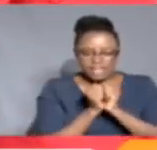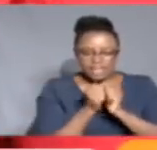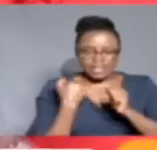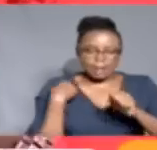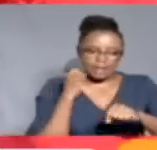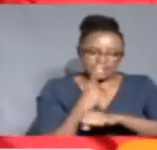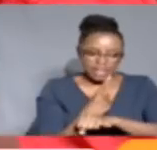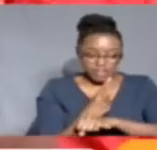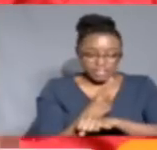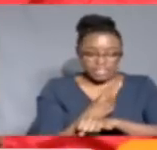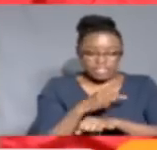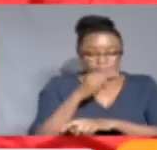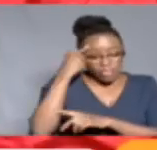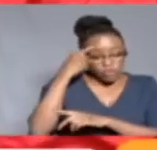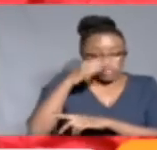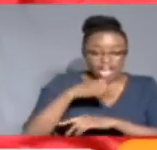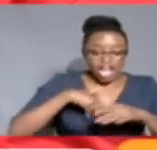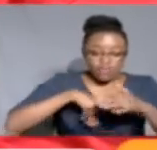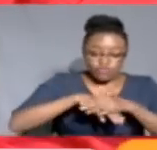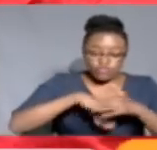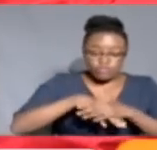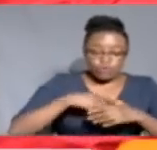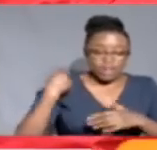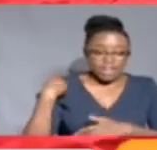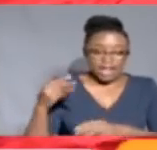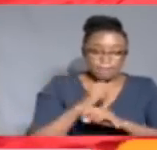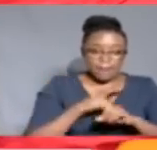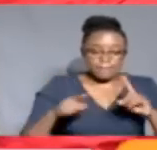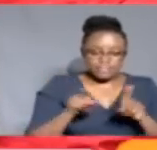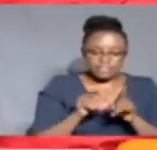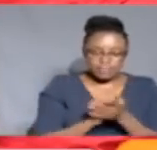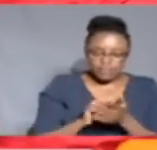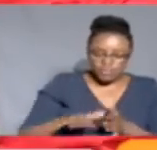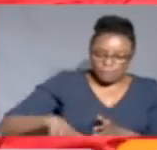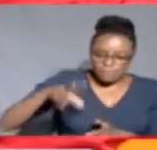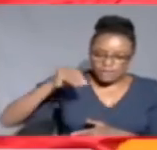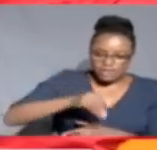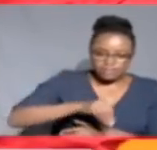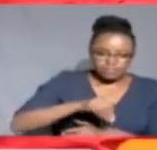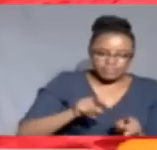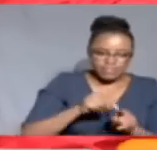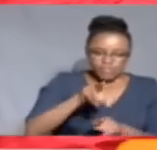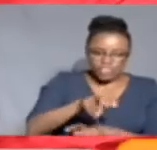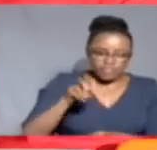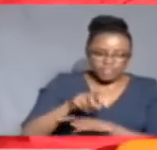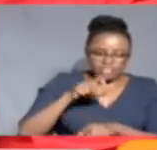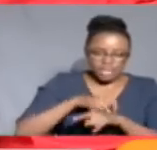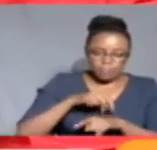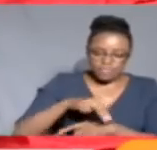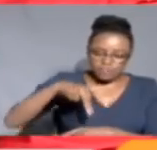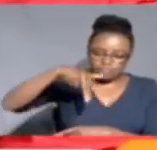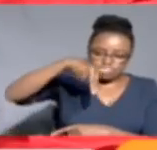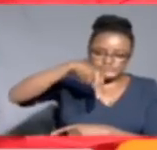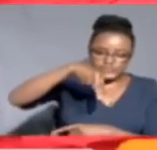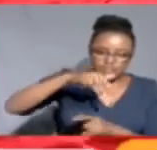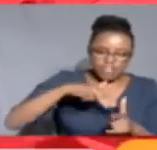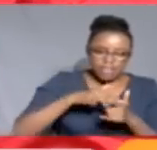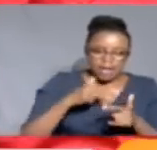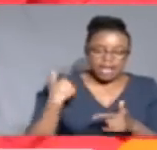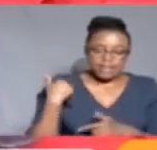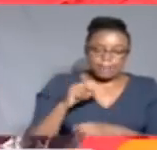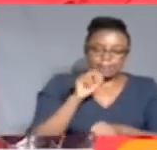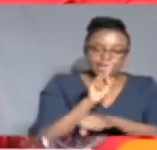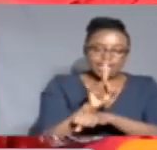namba kumi na moja. Me, I thought it's a football number. But you know, it's pickpocketing. You know, Vicky, when they put their hand like this, it's called